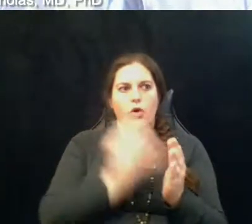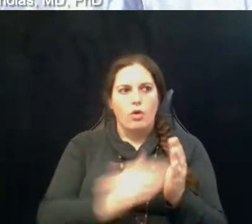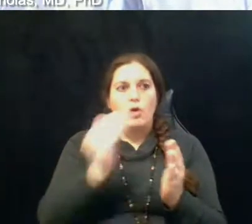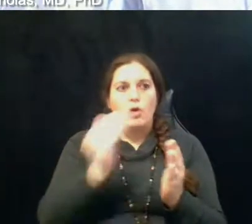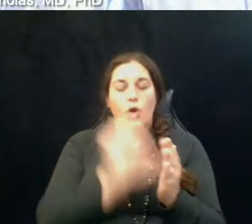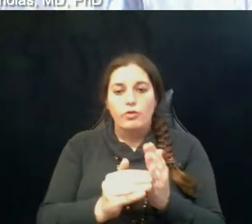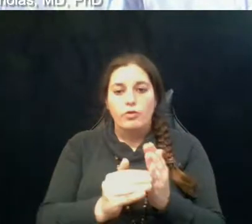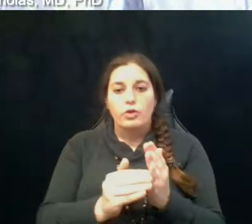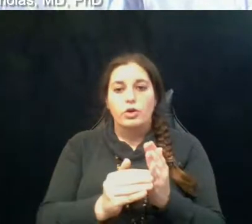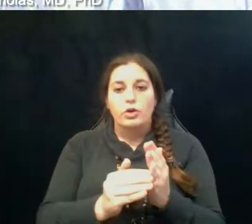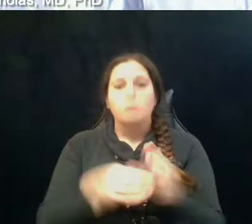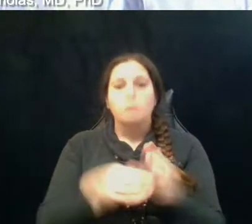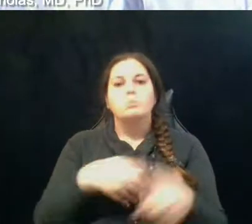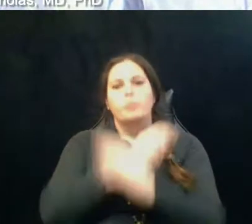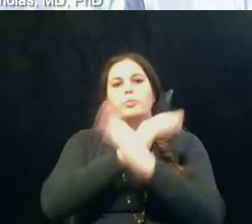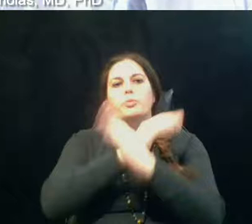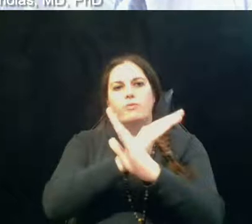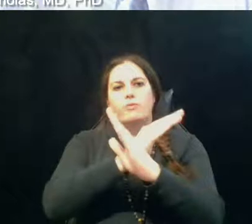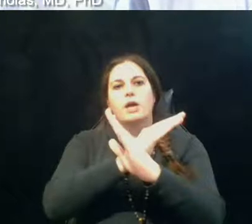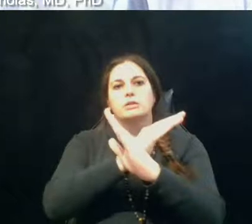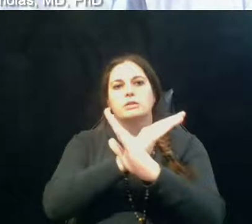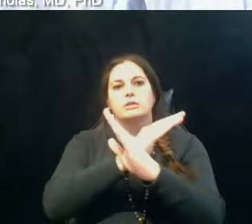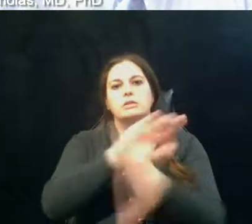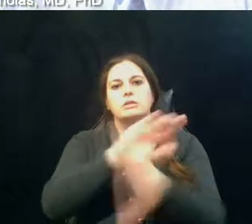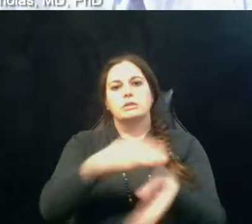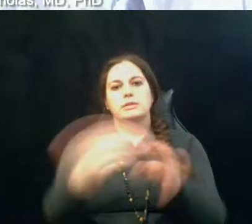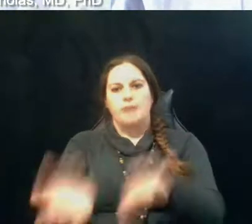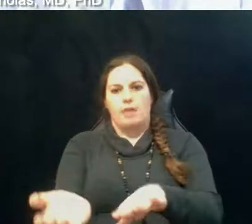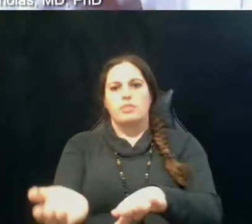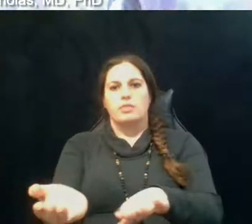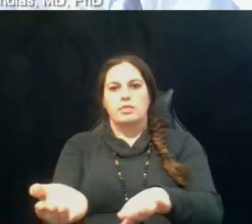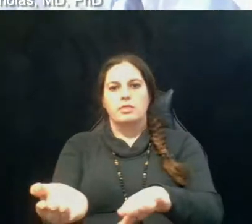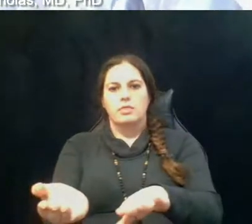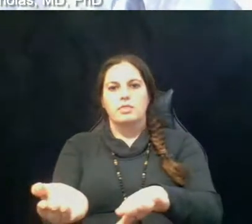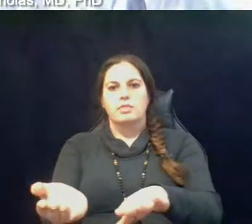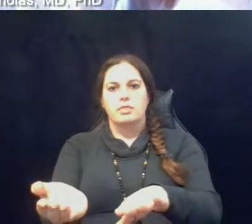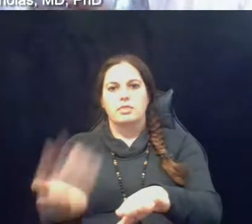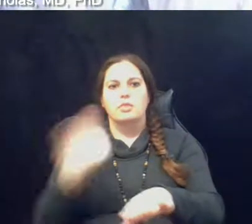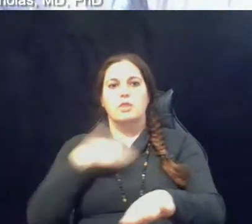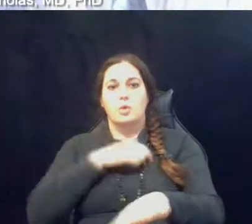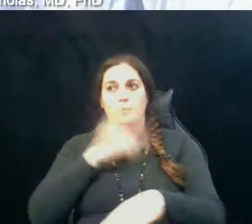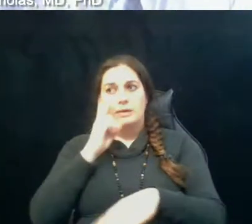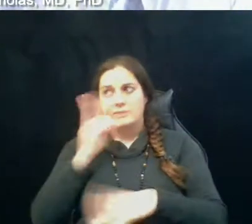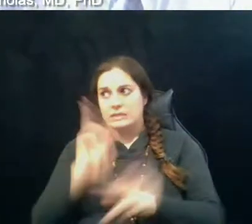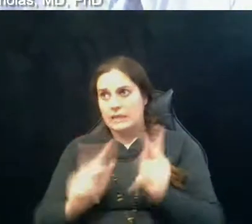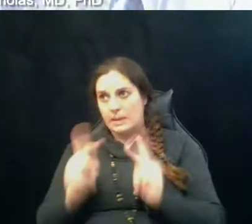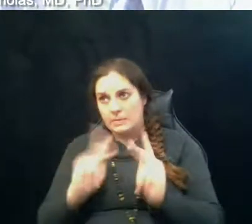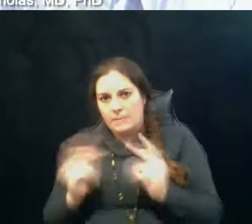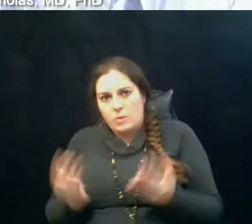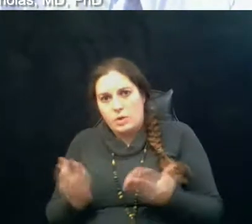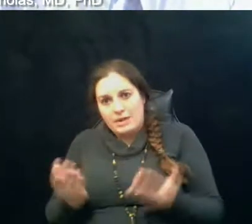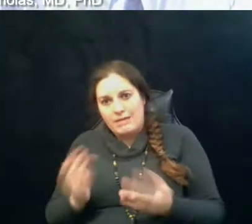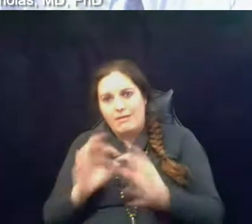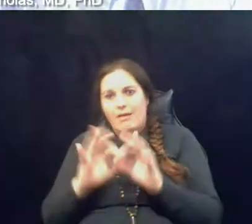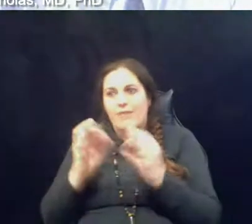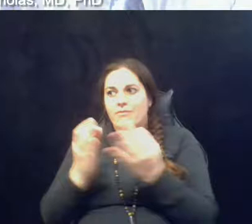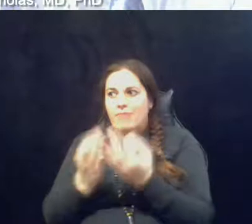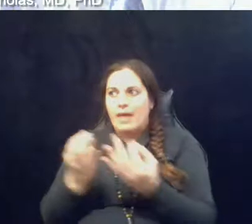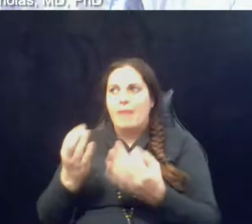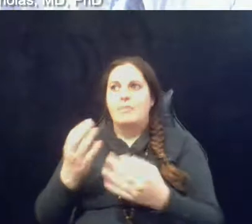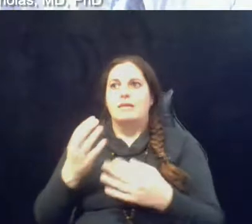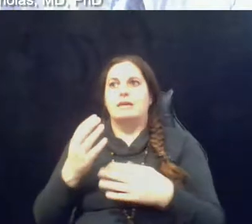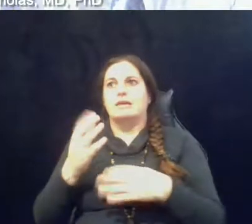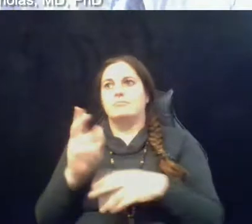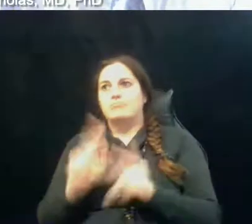and to I think Dr. Sholas, when we've seen people die, and maybe you and your community and your family have died from COVID, to